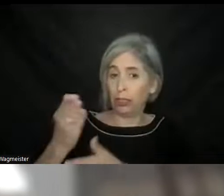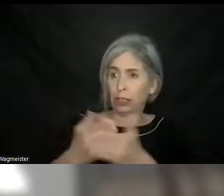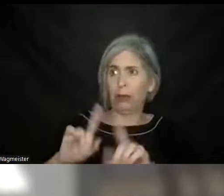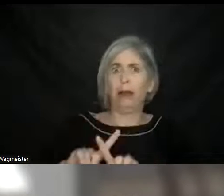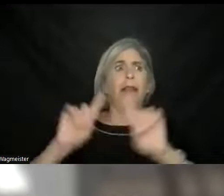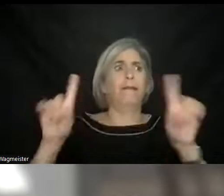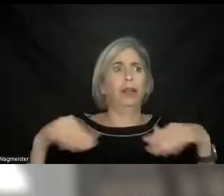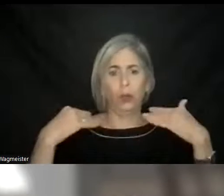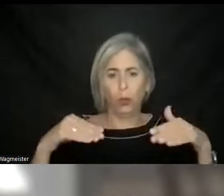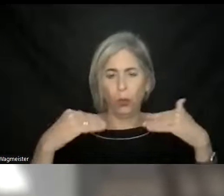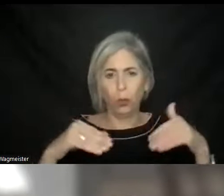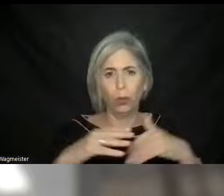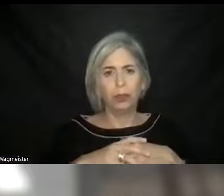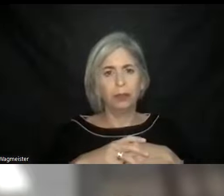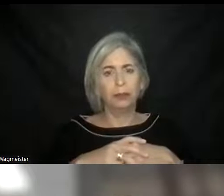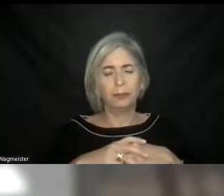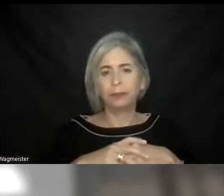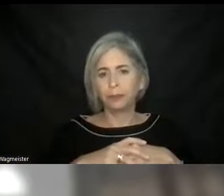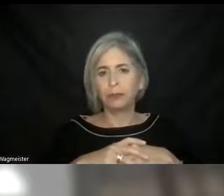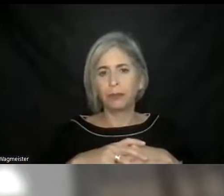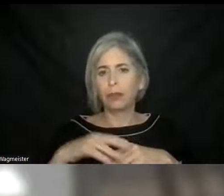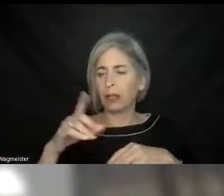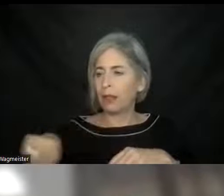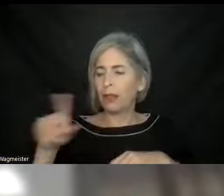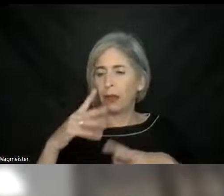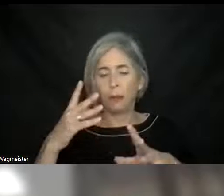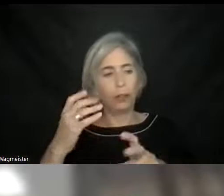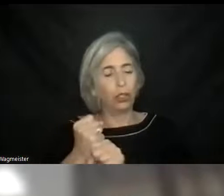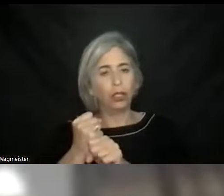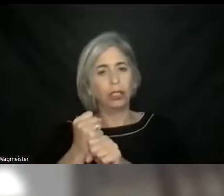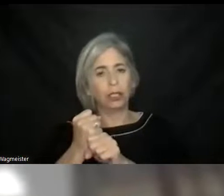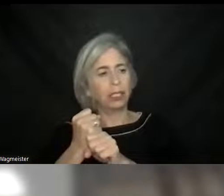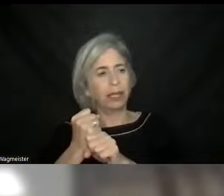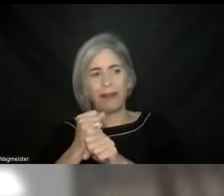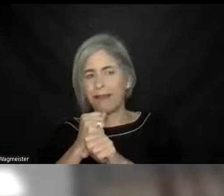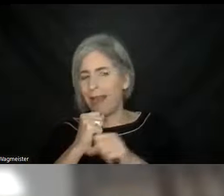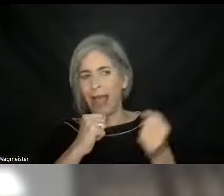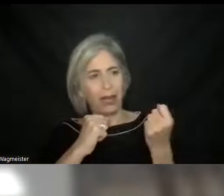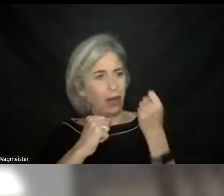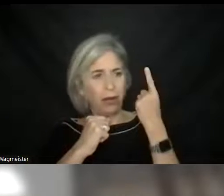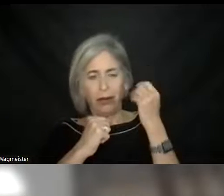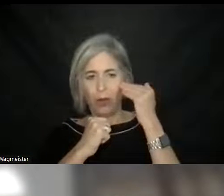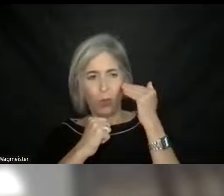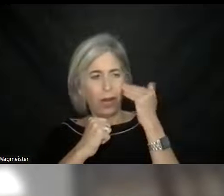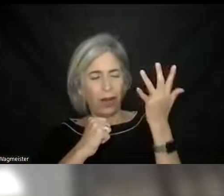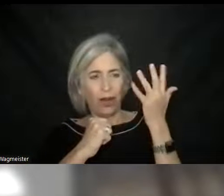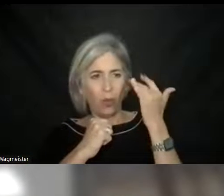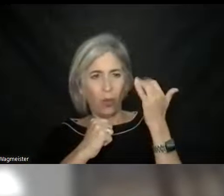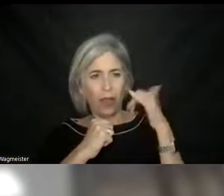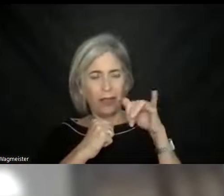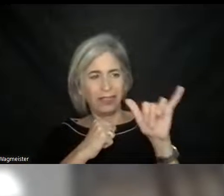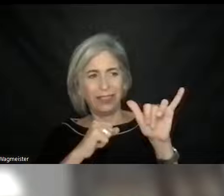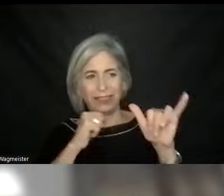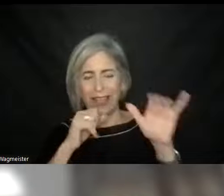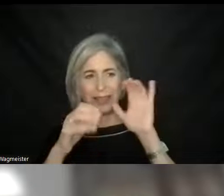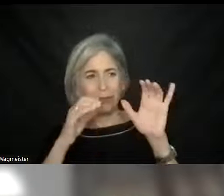and they don't seem to talk to each other. So the procurers are, you know, not aware. And then I don't know why this is, why they are not